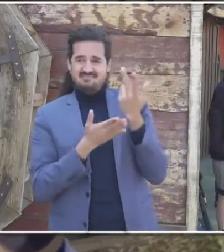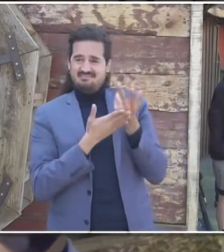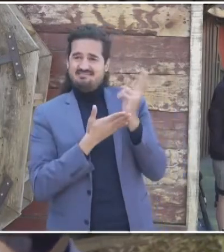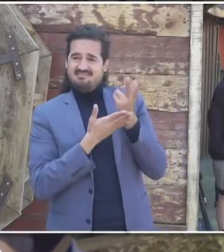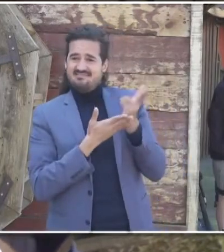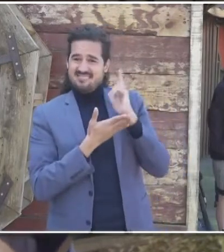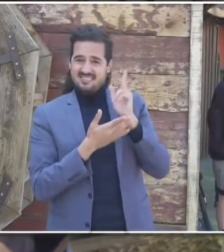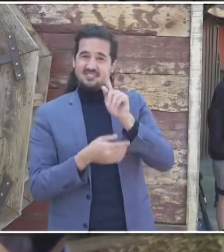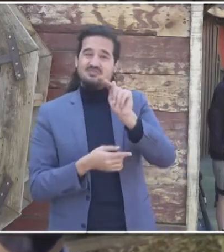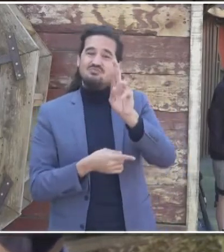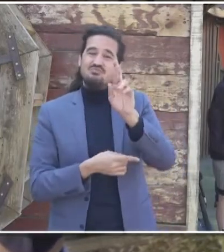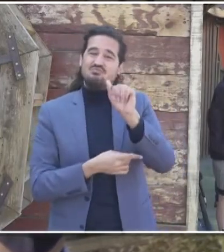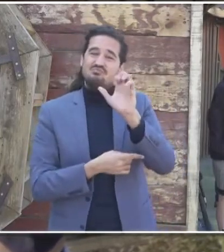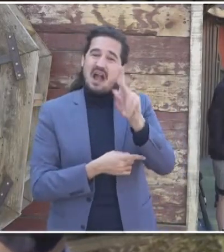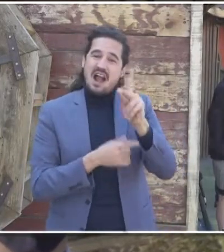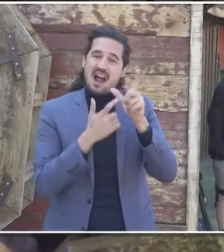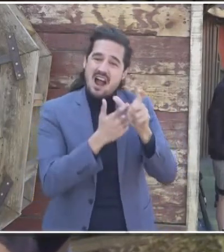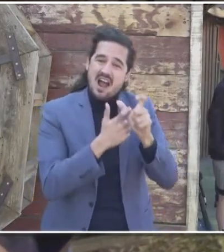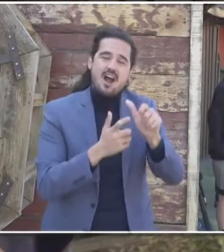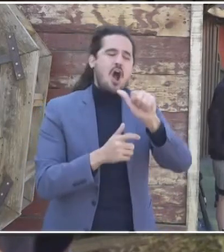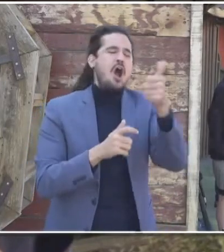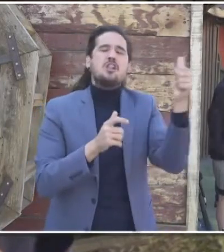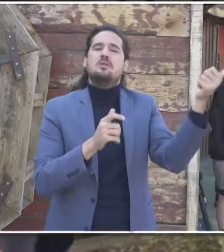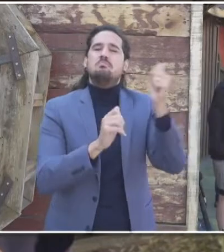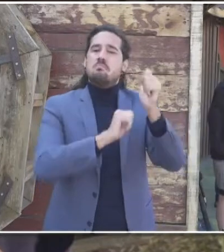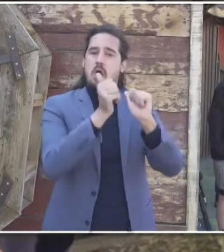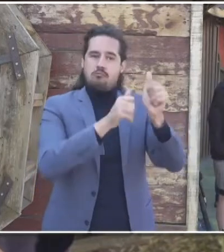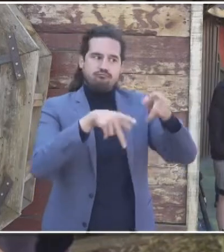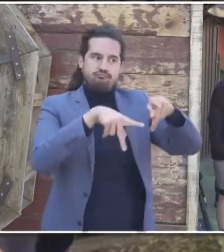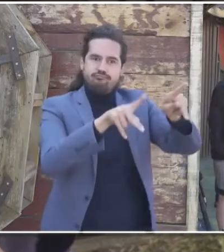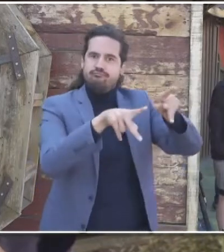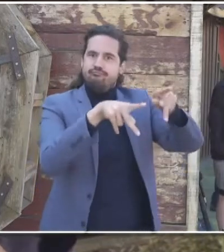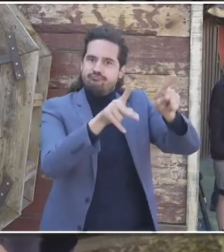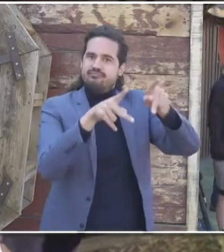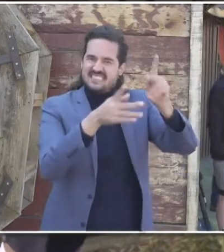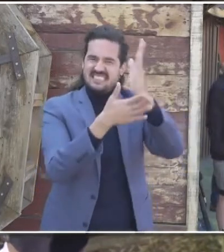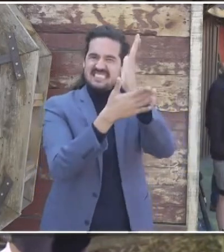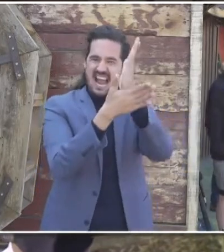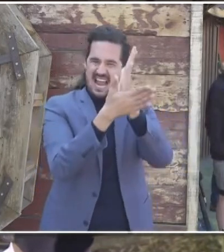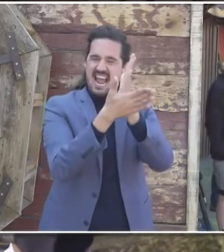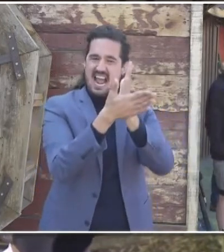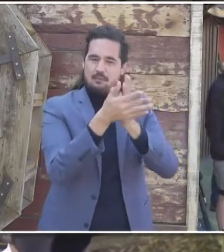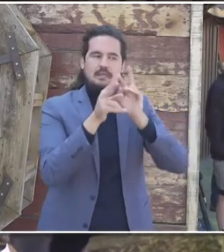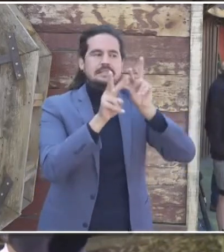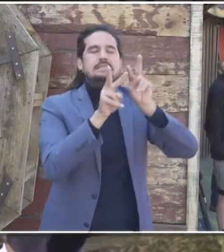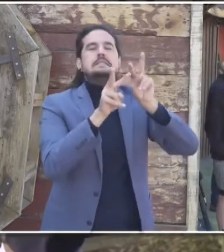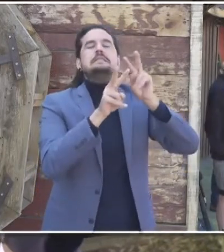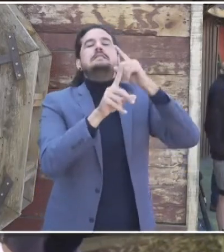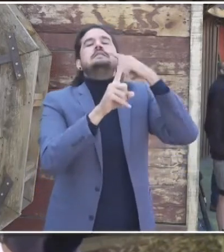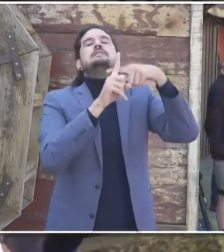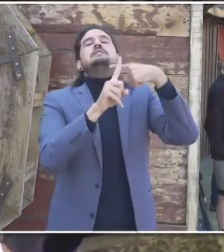forward to updating the guidelines as conditions approve for baseball. And yes, I am not